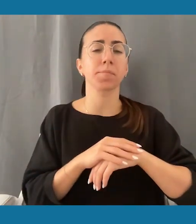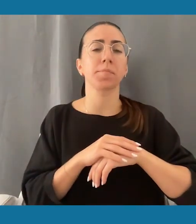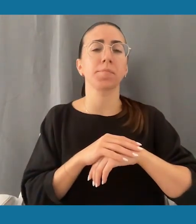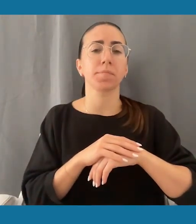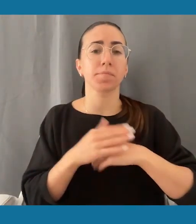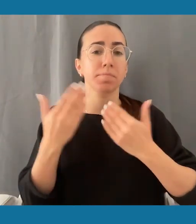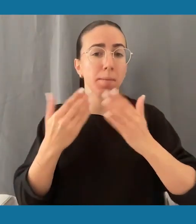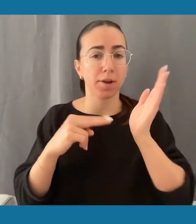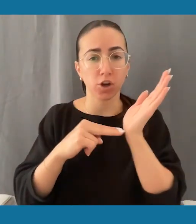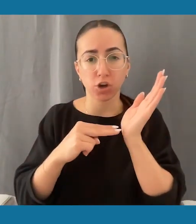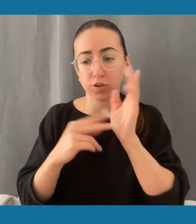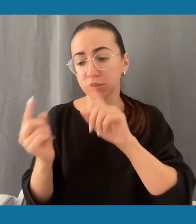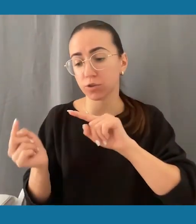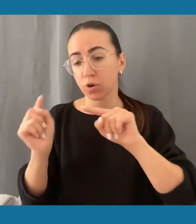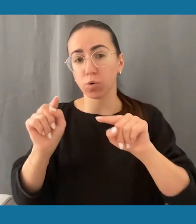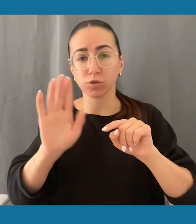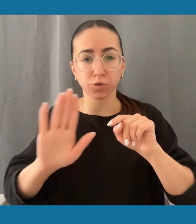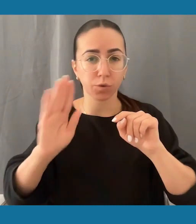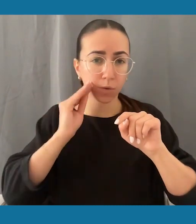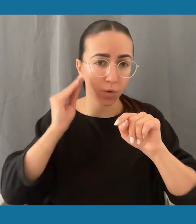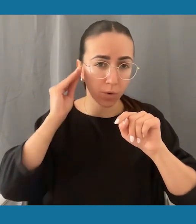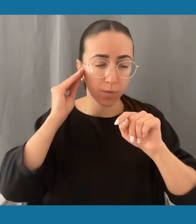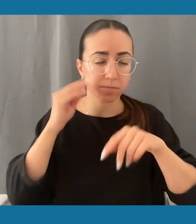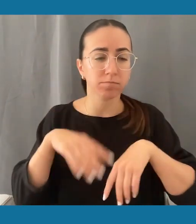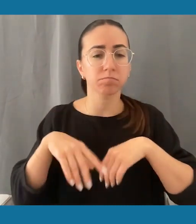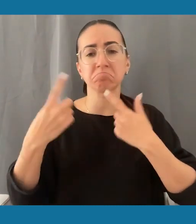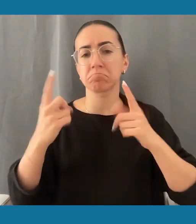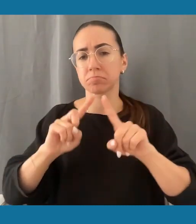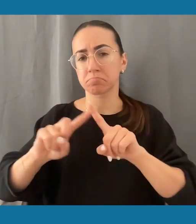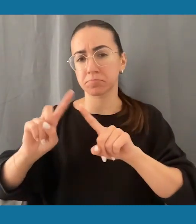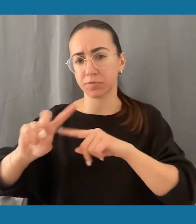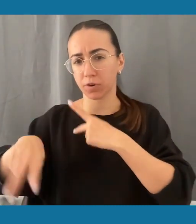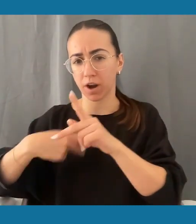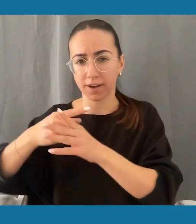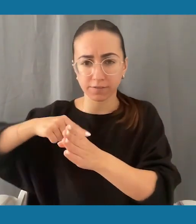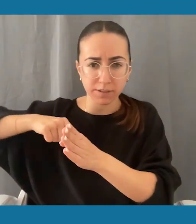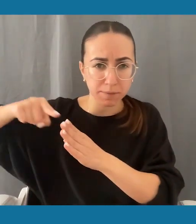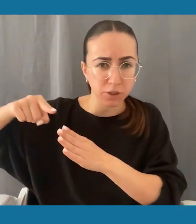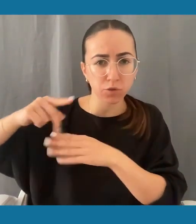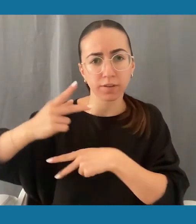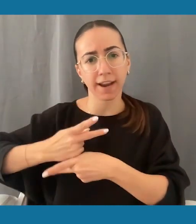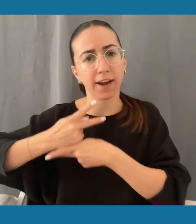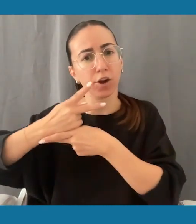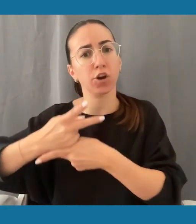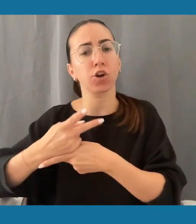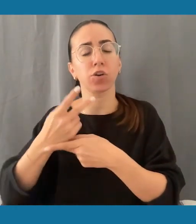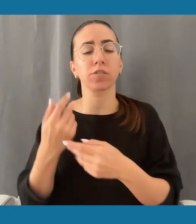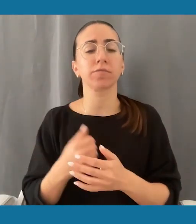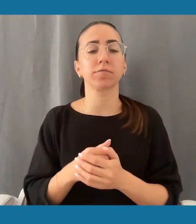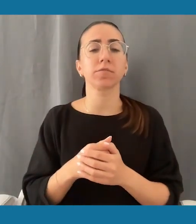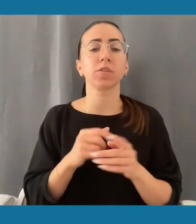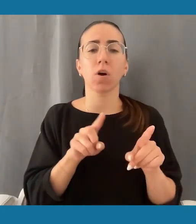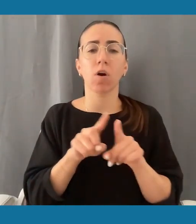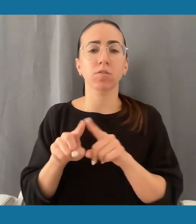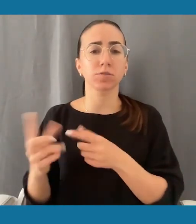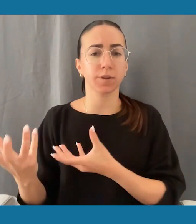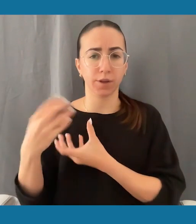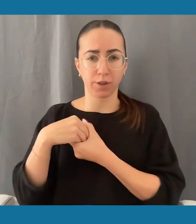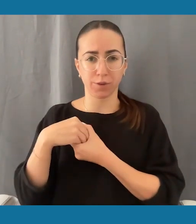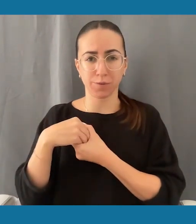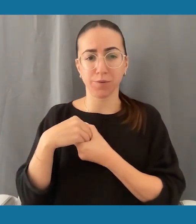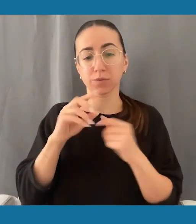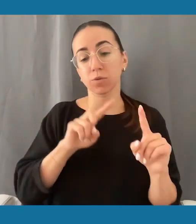a nurse that comes into the home, other types of specialized caregiving. It could also include going